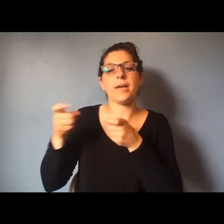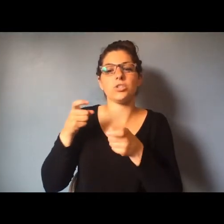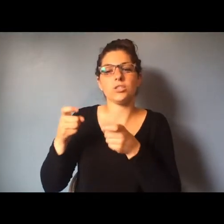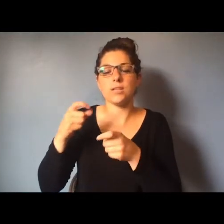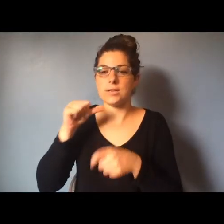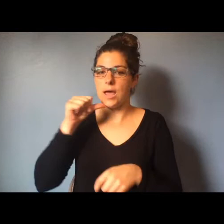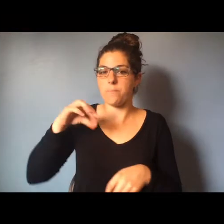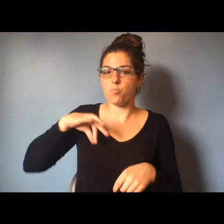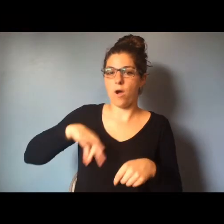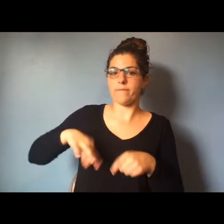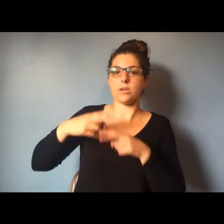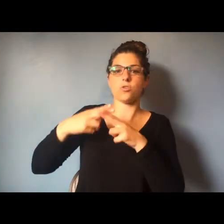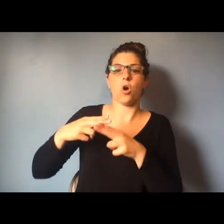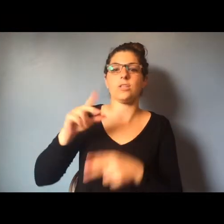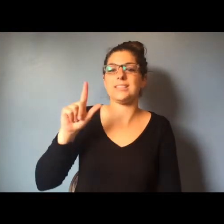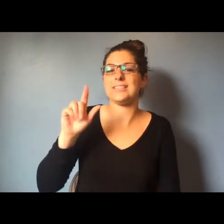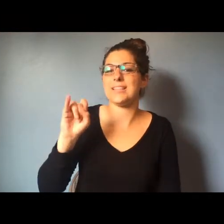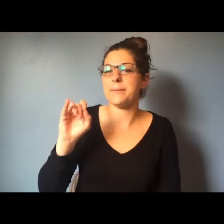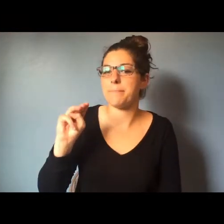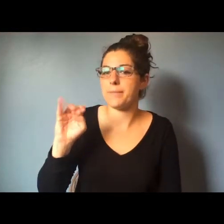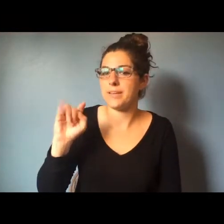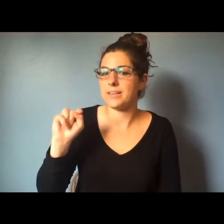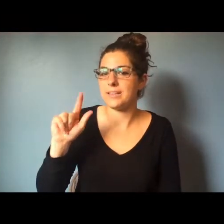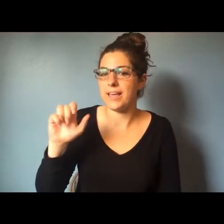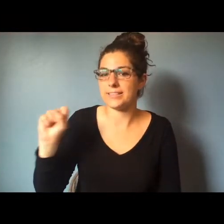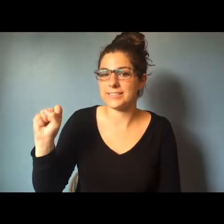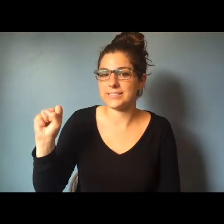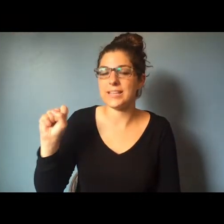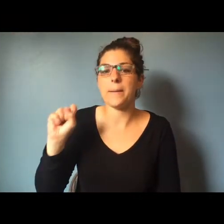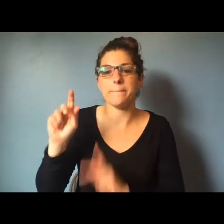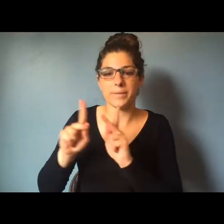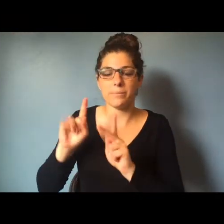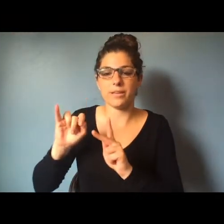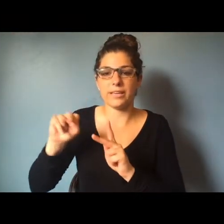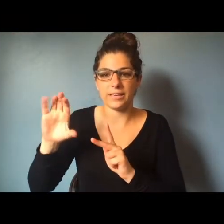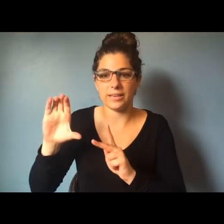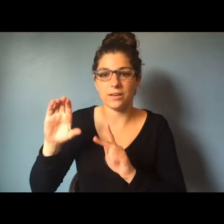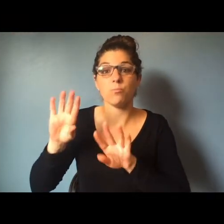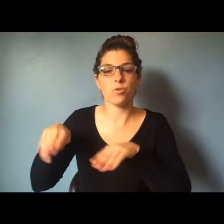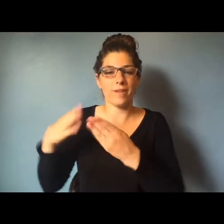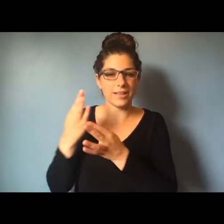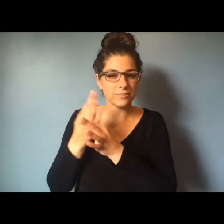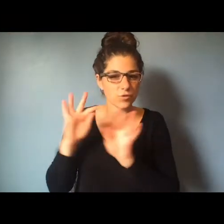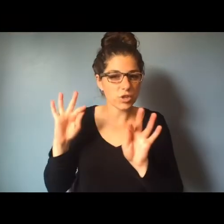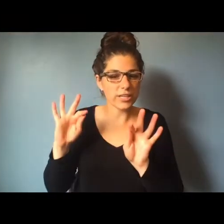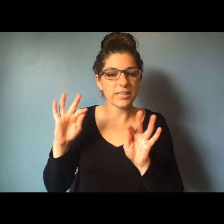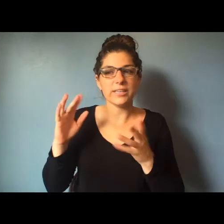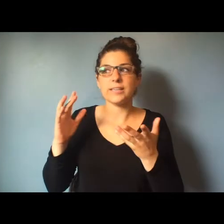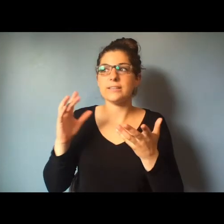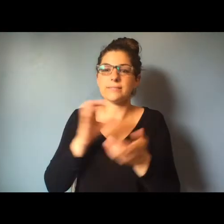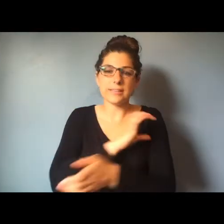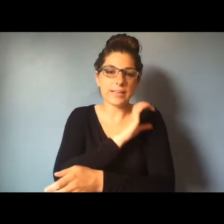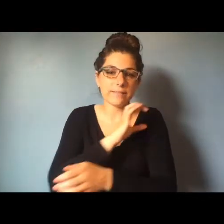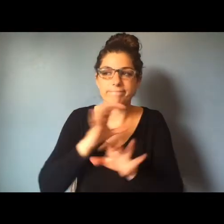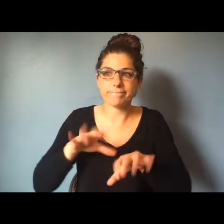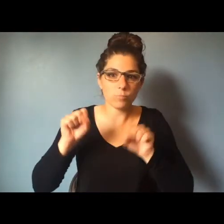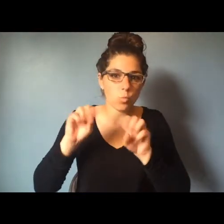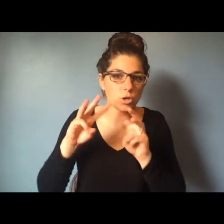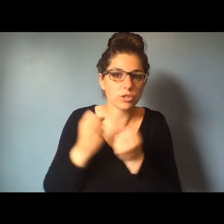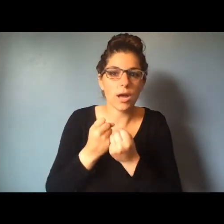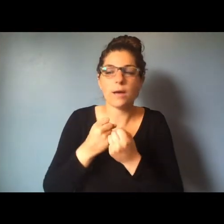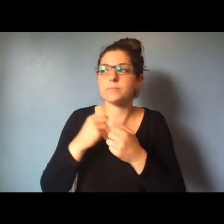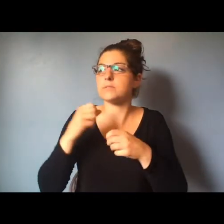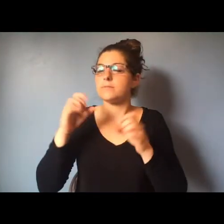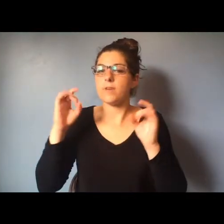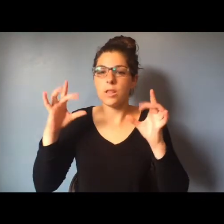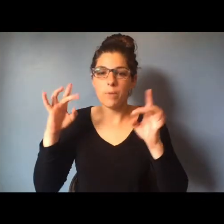People, Inc., where she provides free clinics, volleyball training, and feeds those less fortunate.